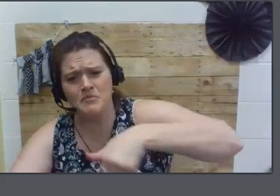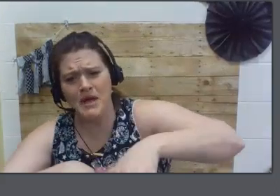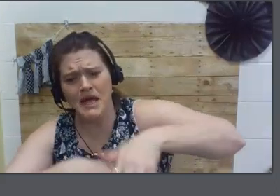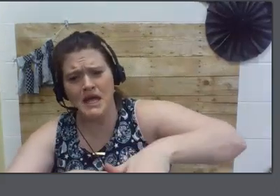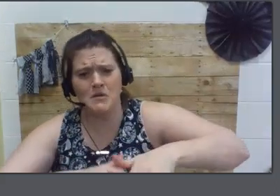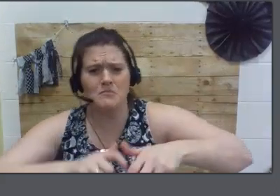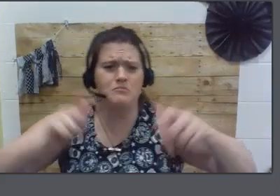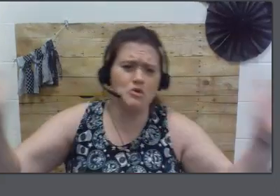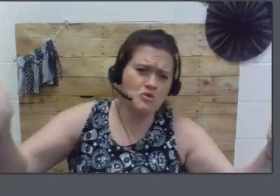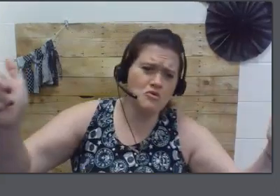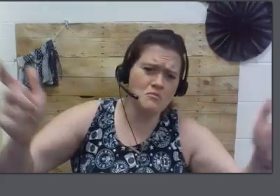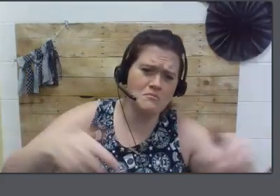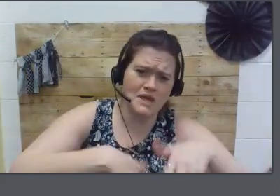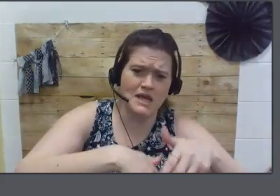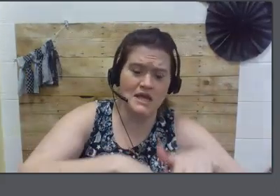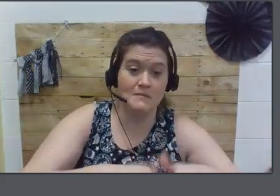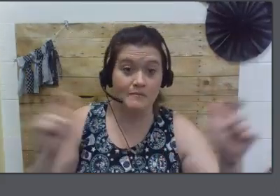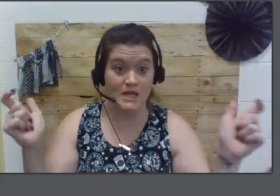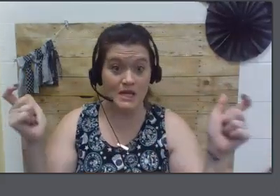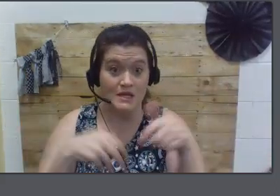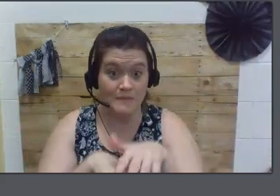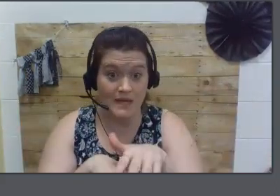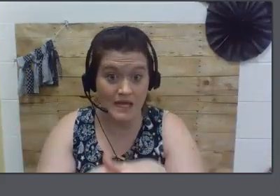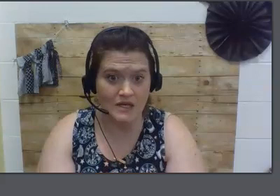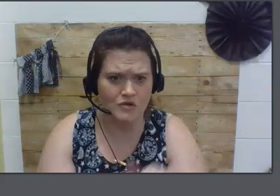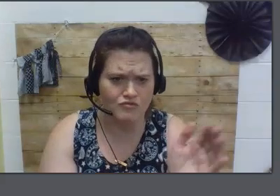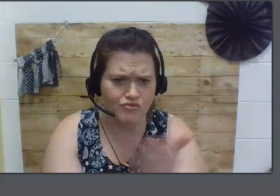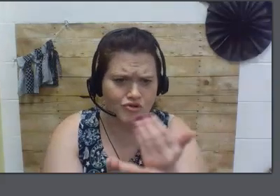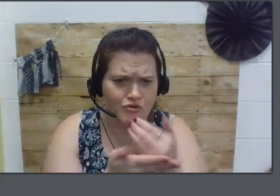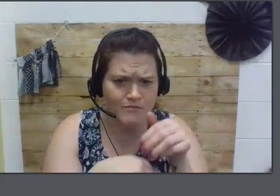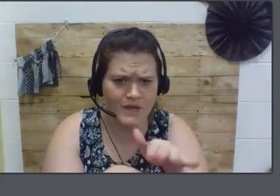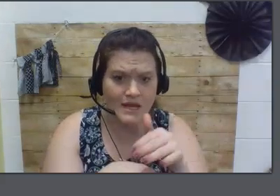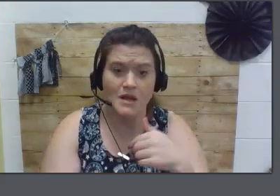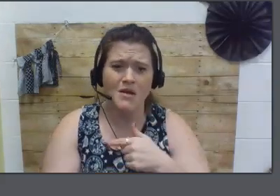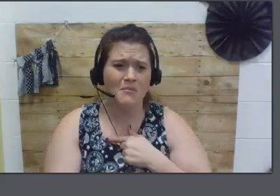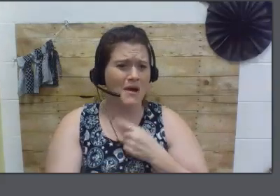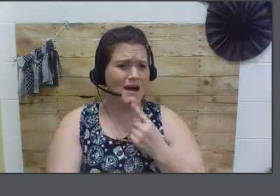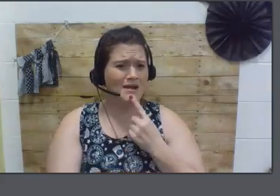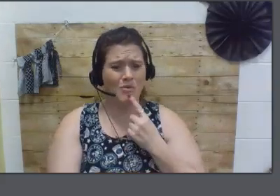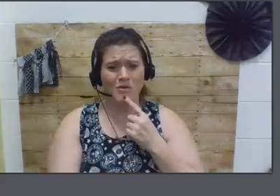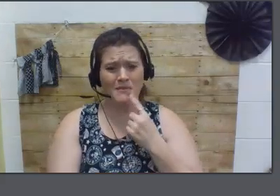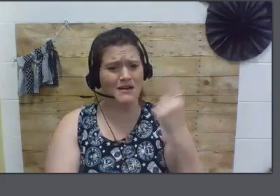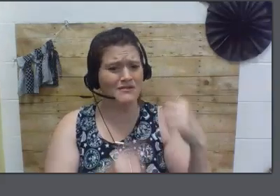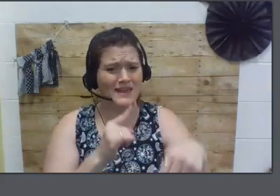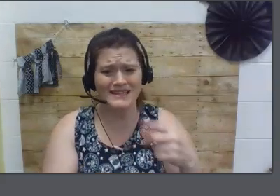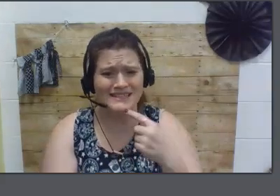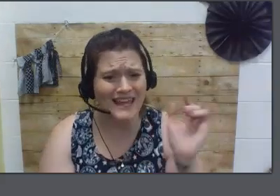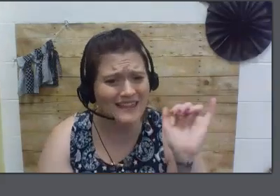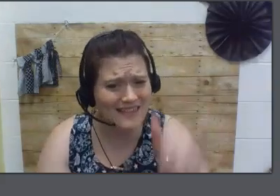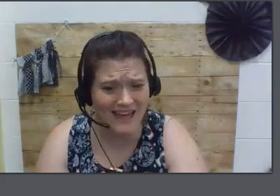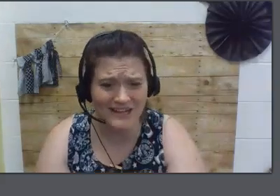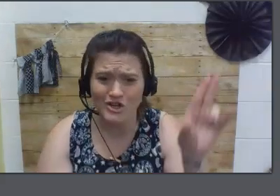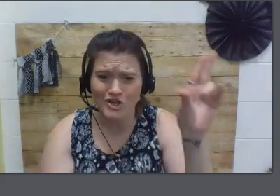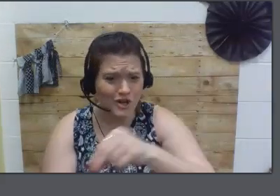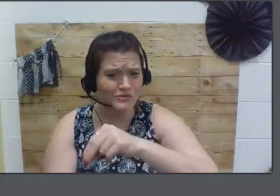Pig band, boom band, big band, broom band. My poor mouth can't